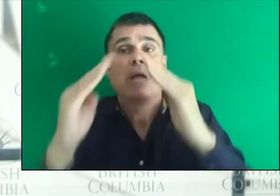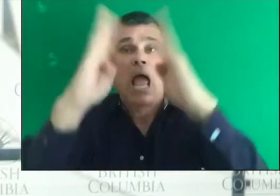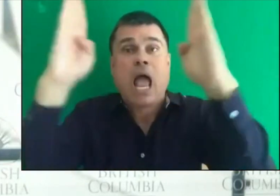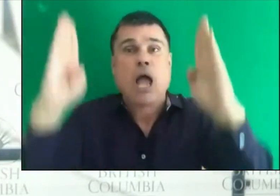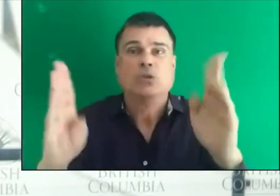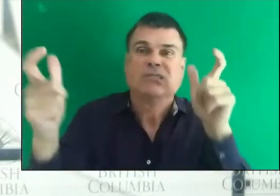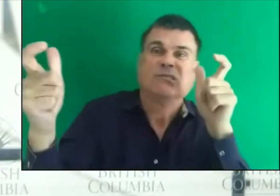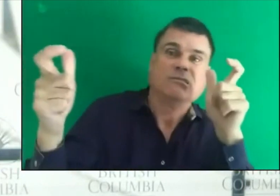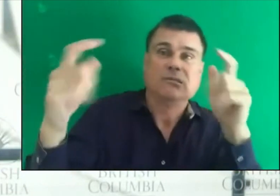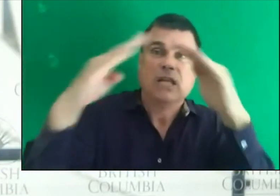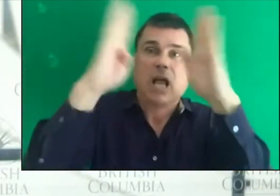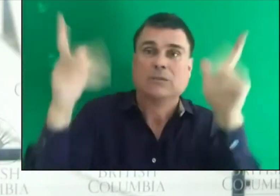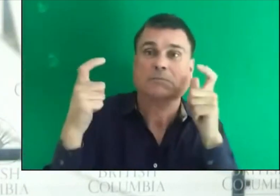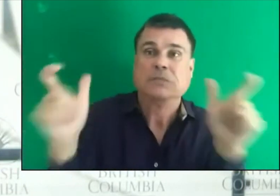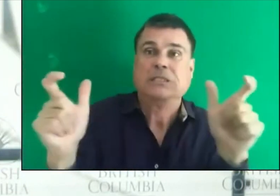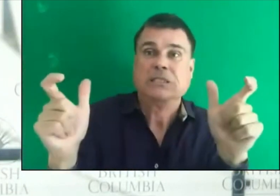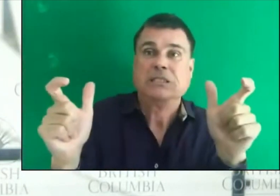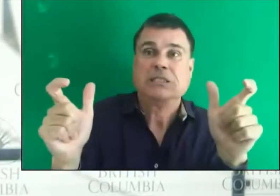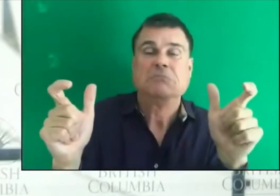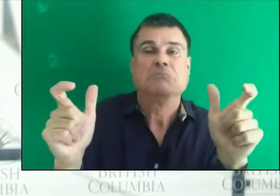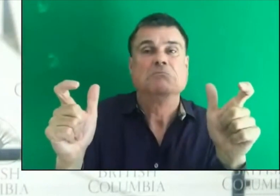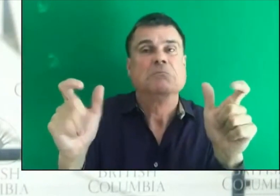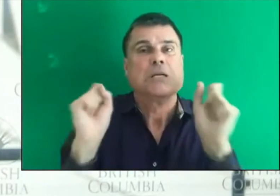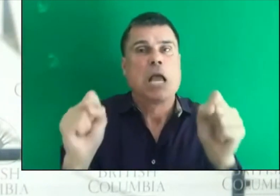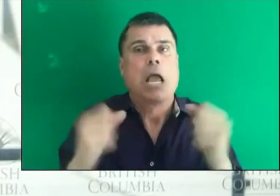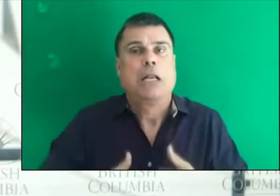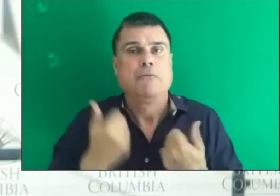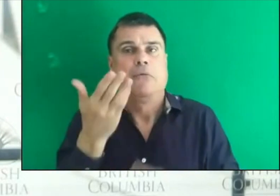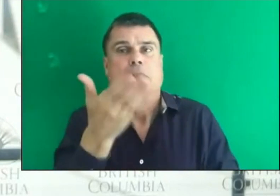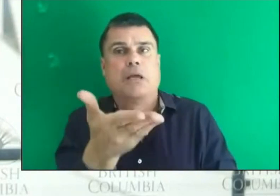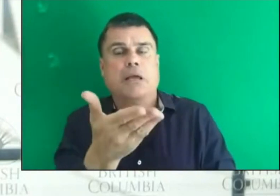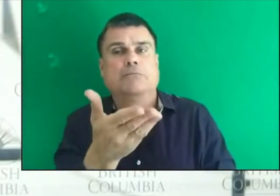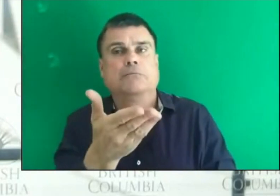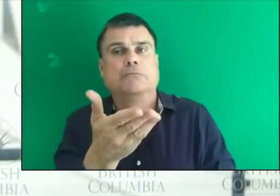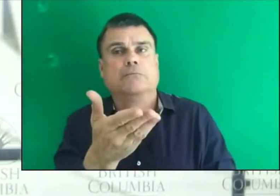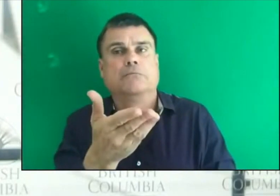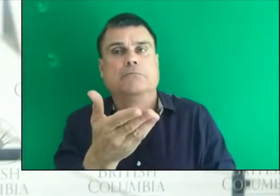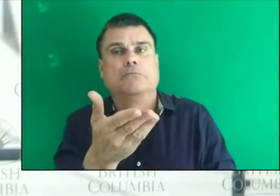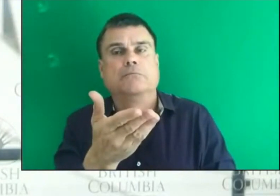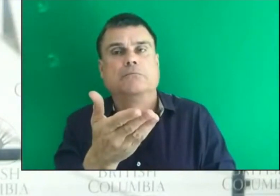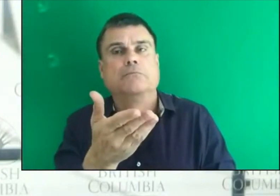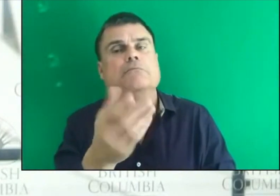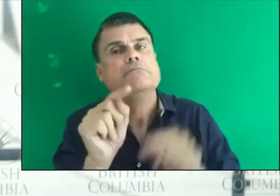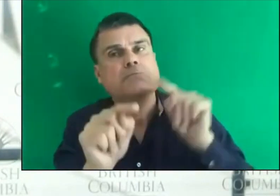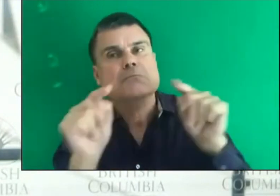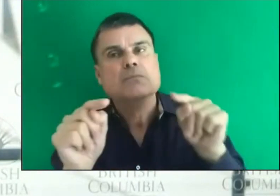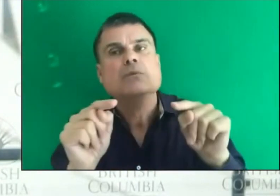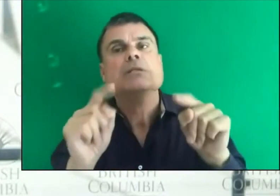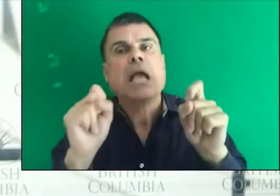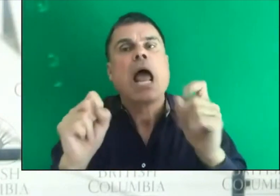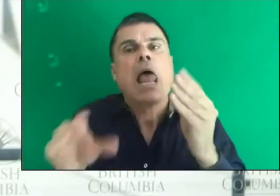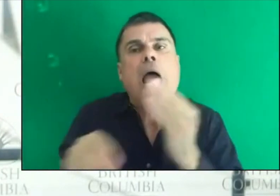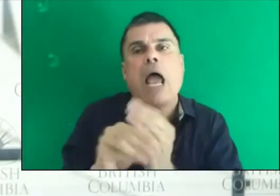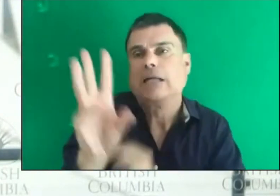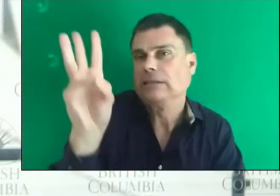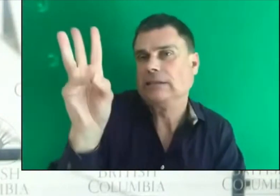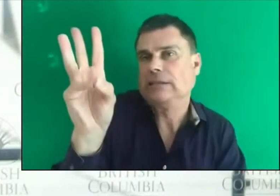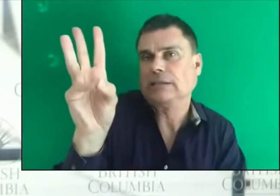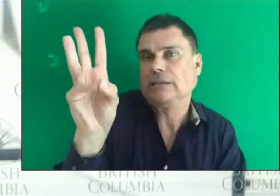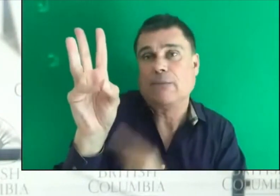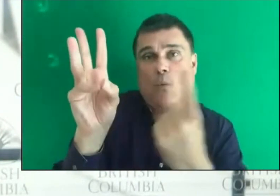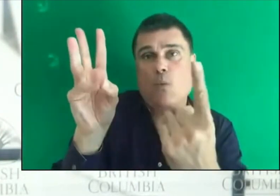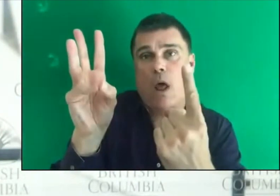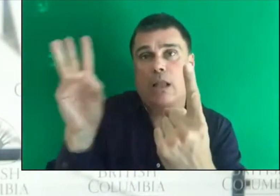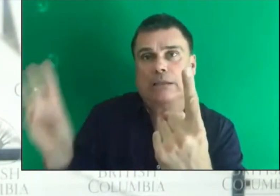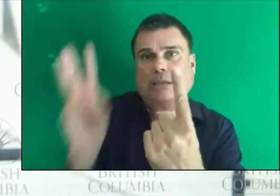household and the connections that you have and reducing those social connections where we have larger groups of people. And